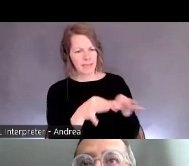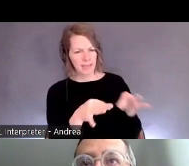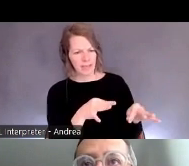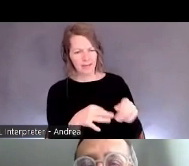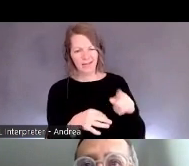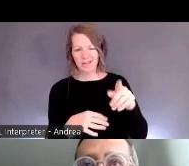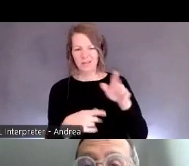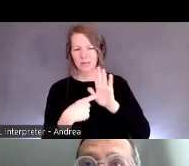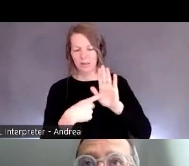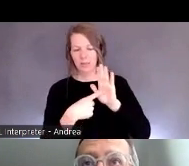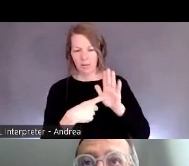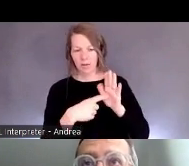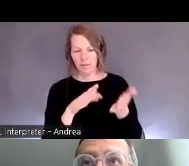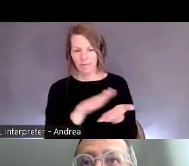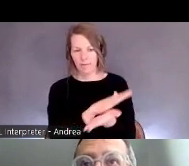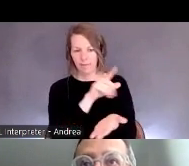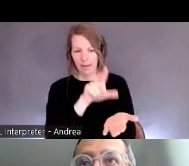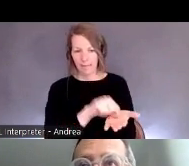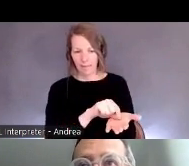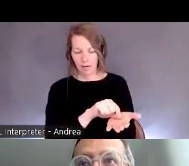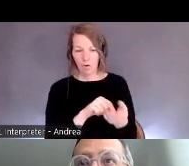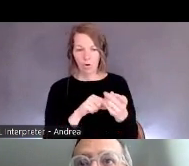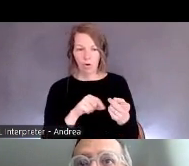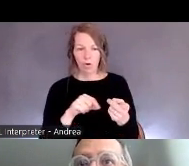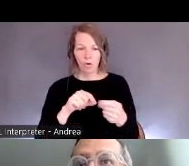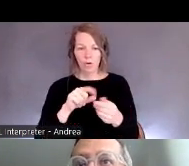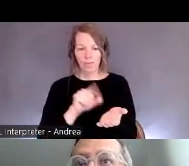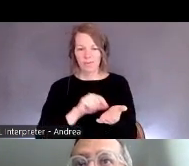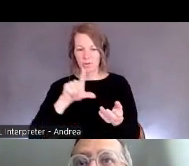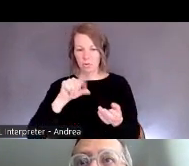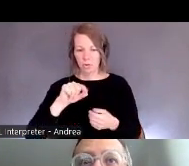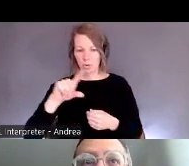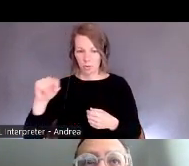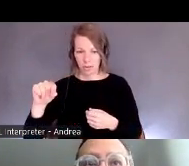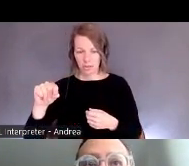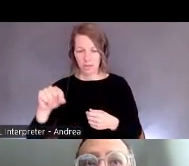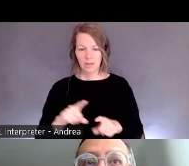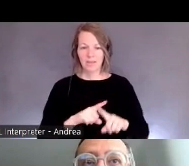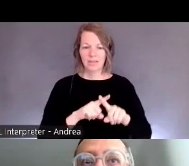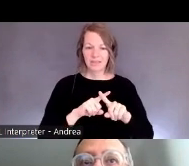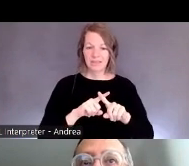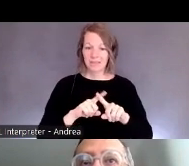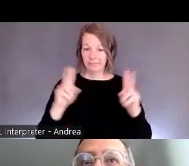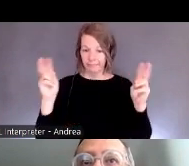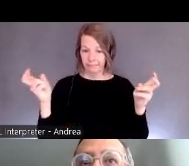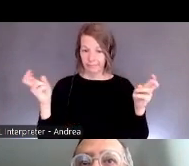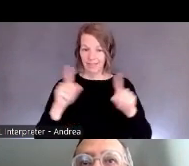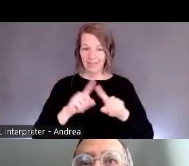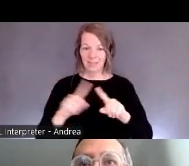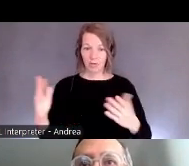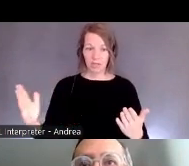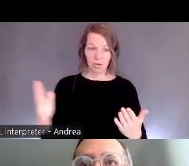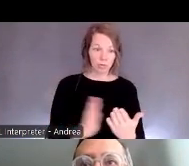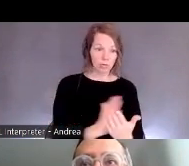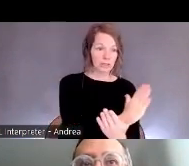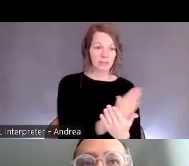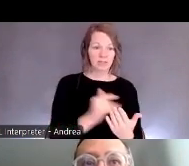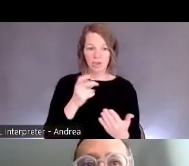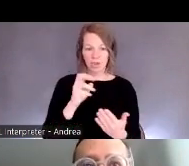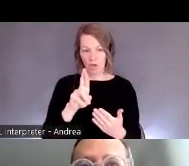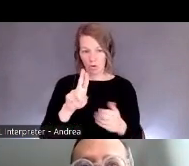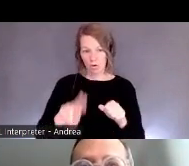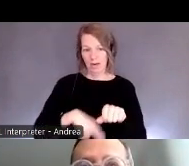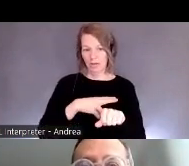paper in an article published in 2020 called Difference at the Extremes, Gender, National Context, and Math Performance in